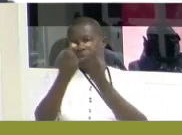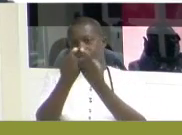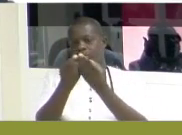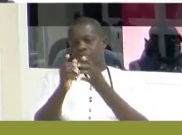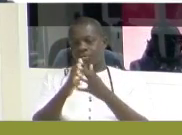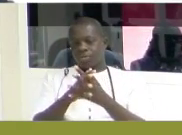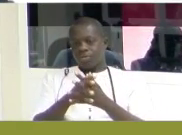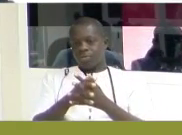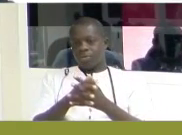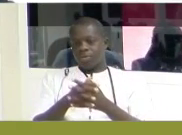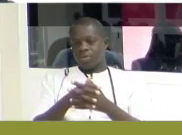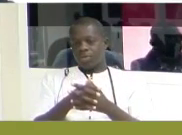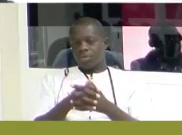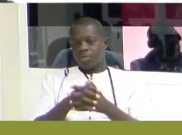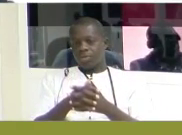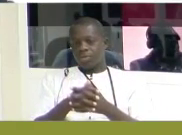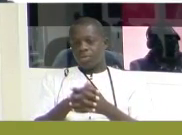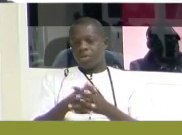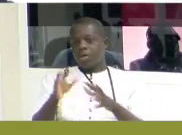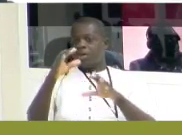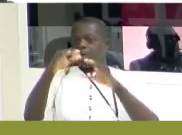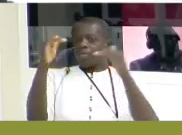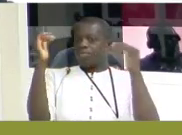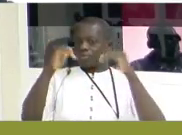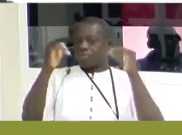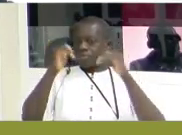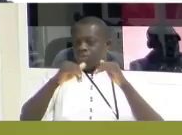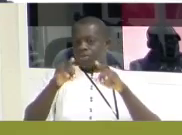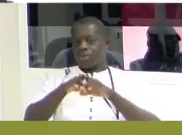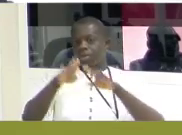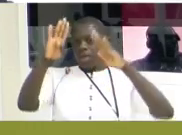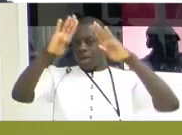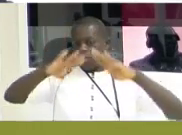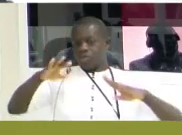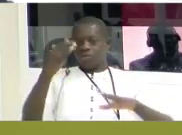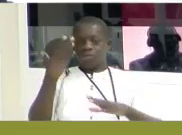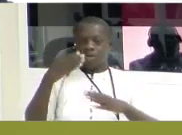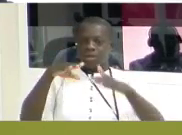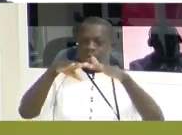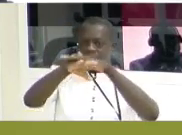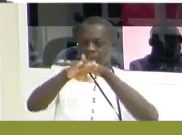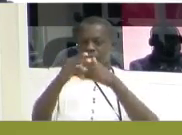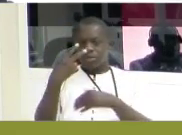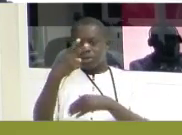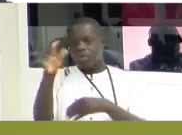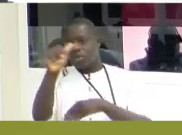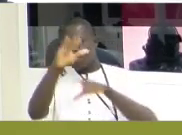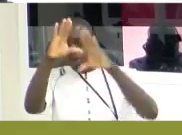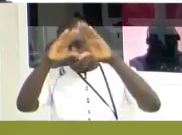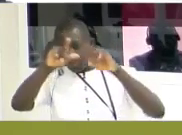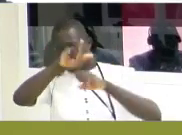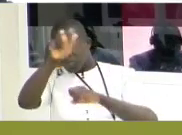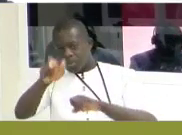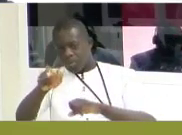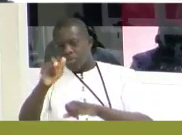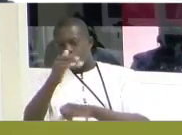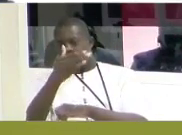the conference room, immediately I entered, I saw a panel of investigators I saw some officers, some of them I recognized